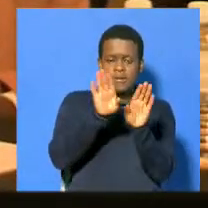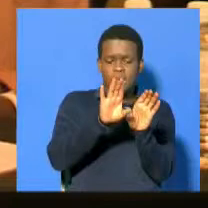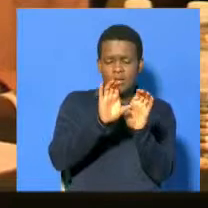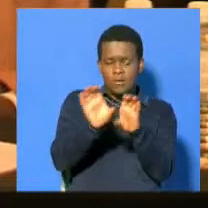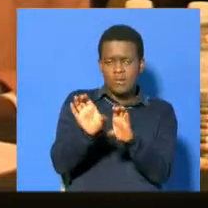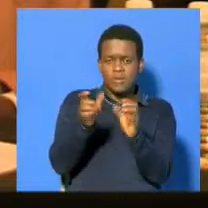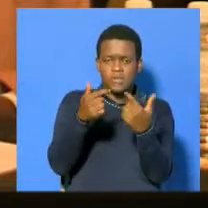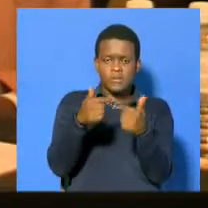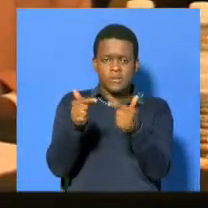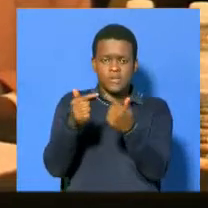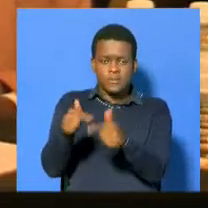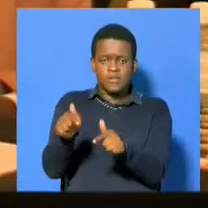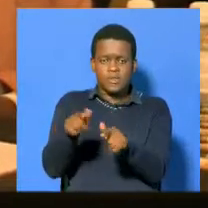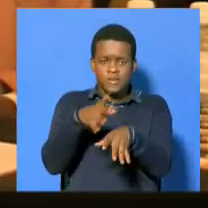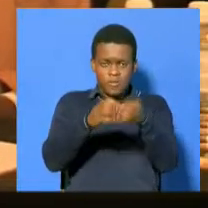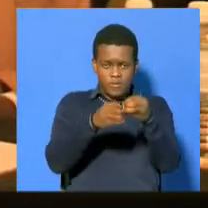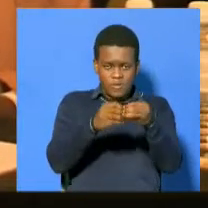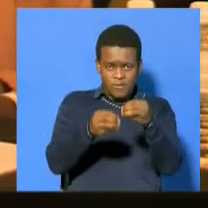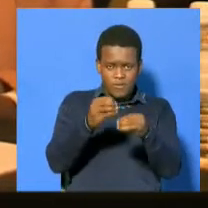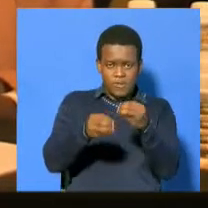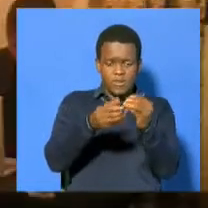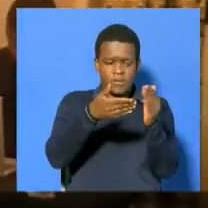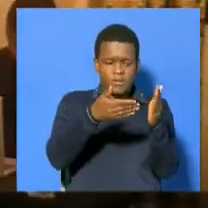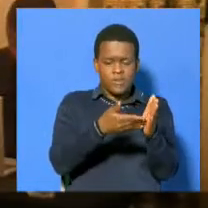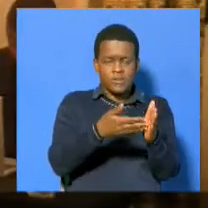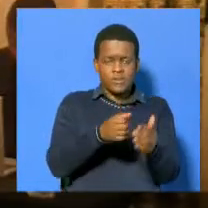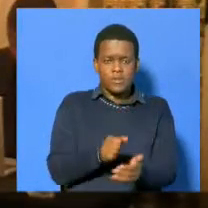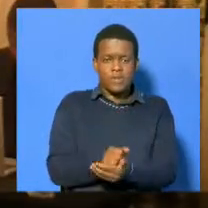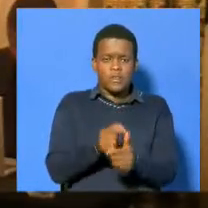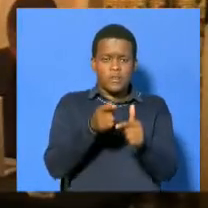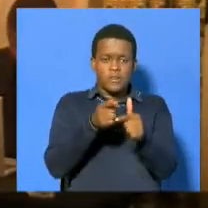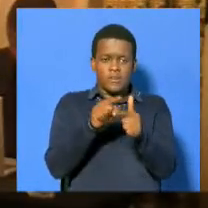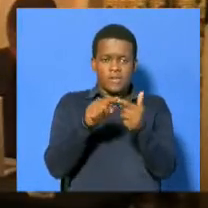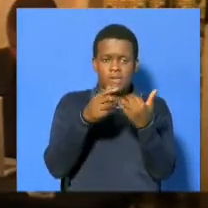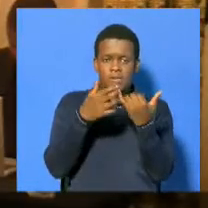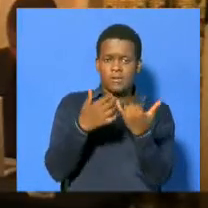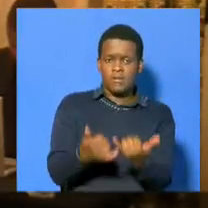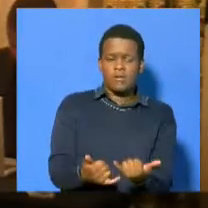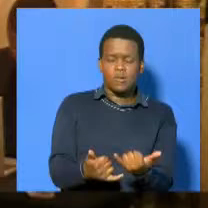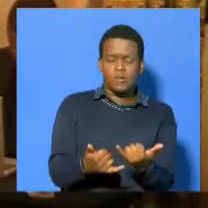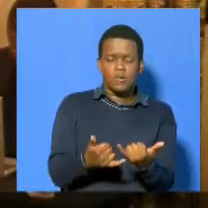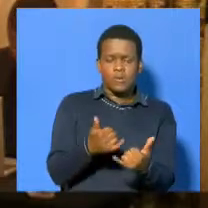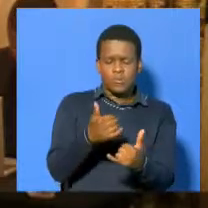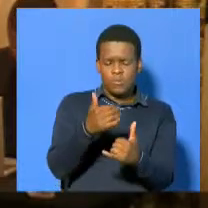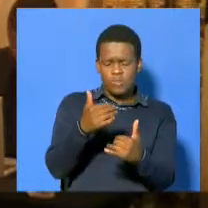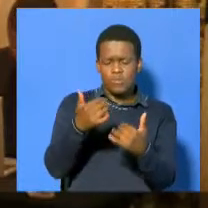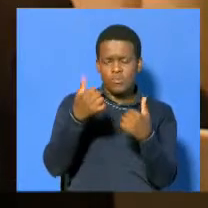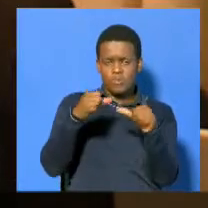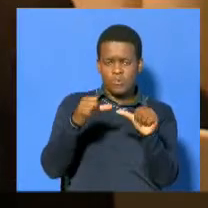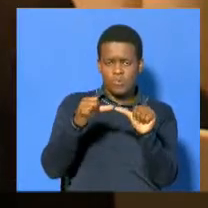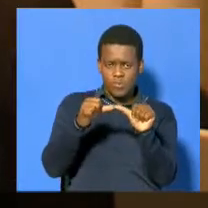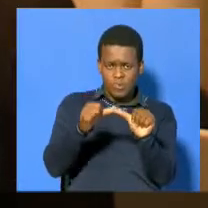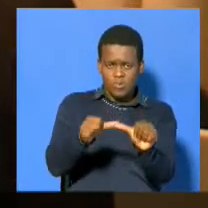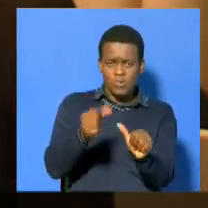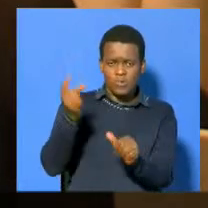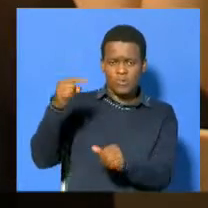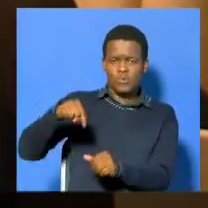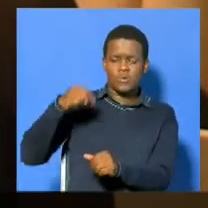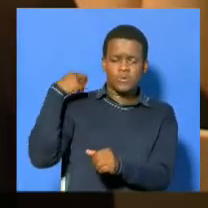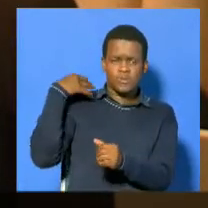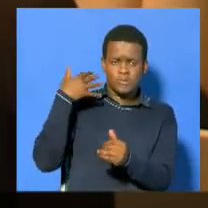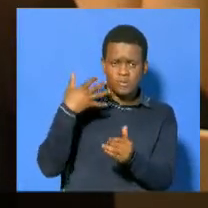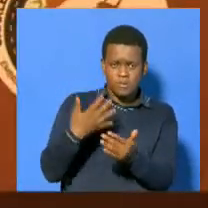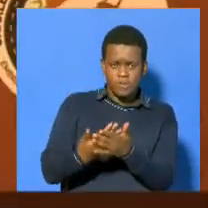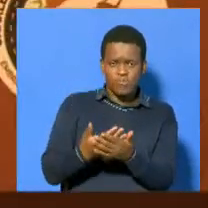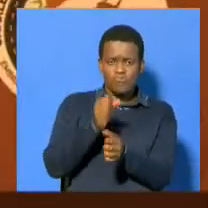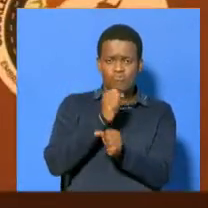by filling vacant positions. As a result, there has been progress in terms of district growth since the employment